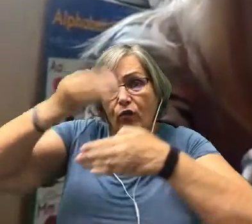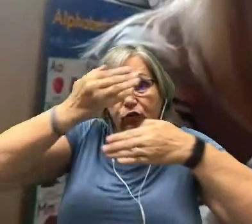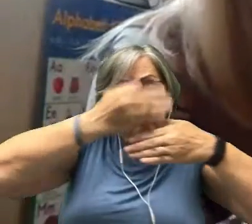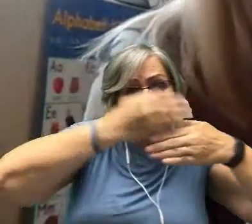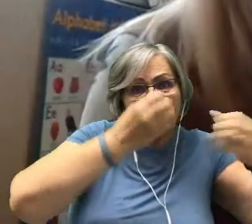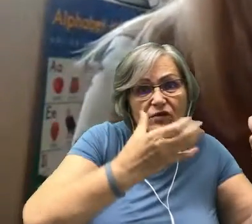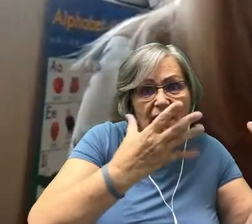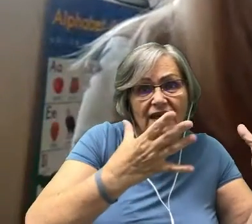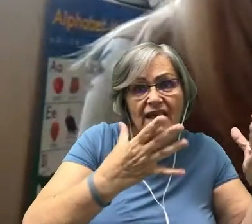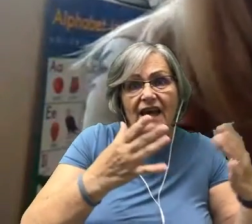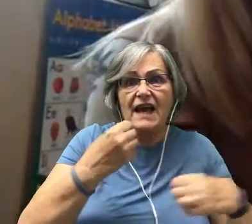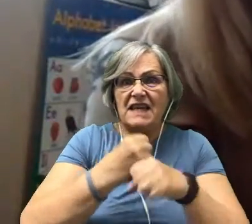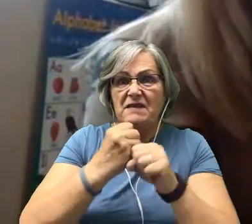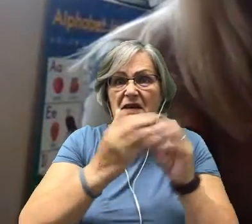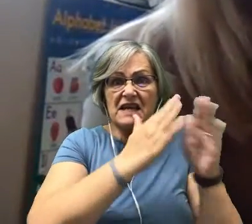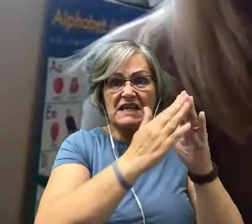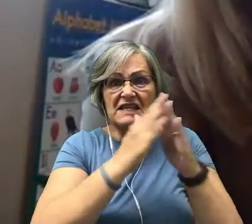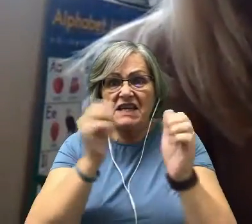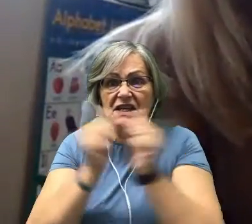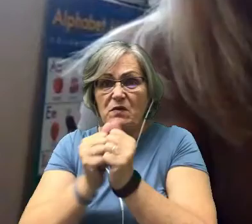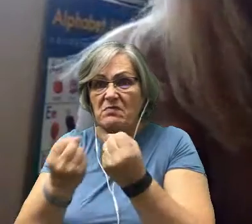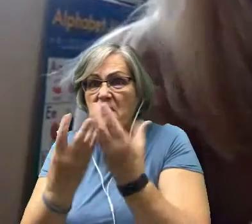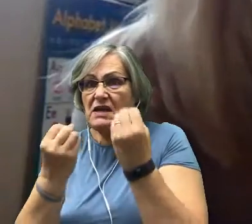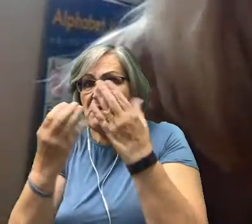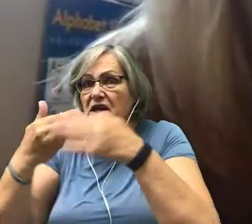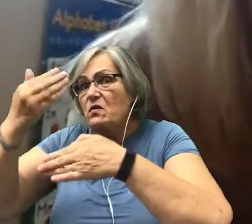He made a whole city full of windows.